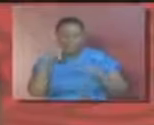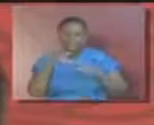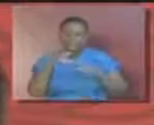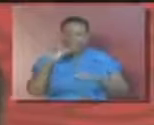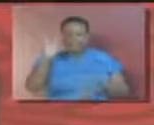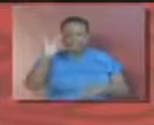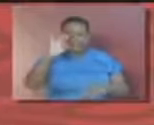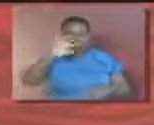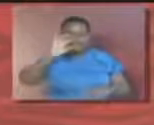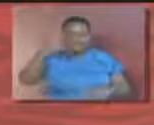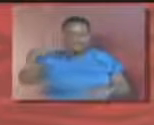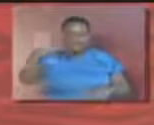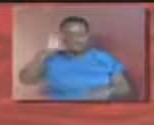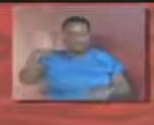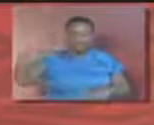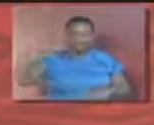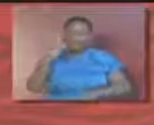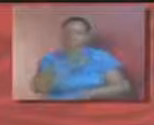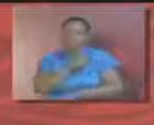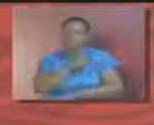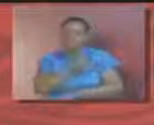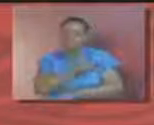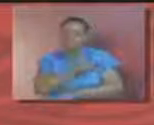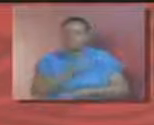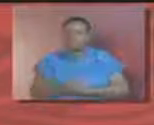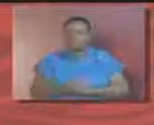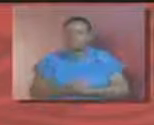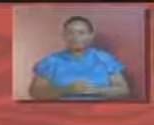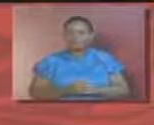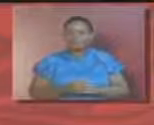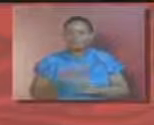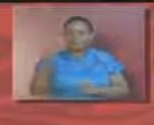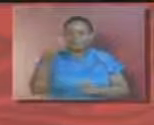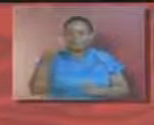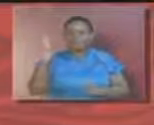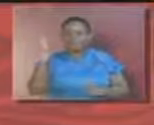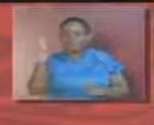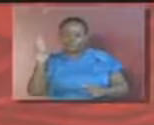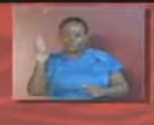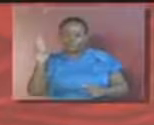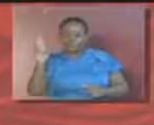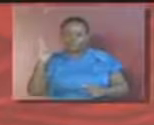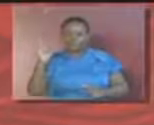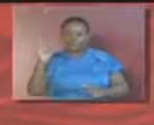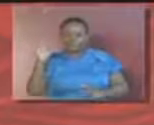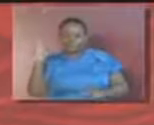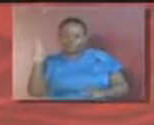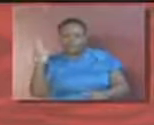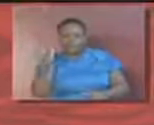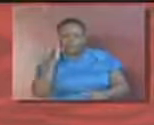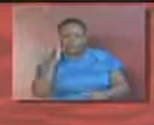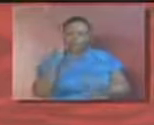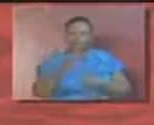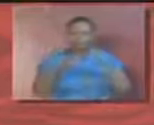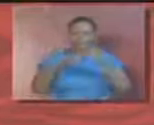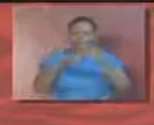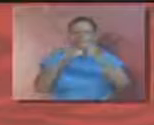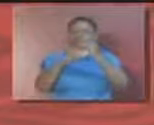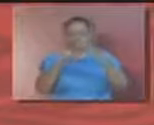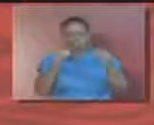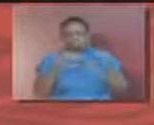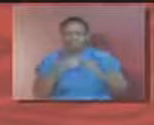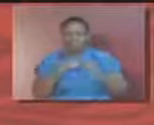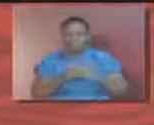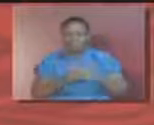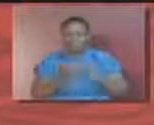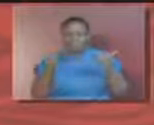representing the HDU beds, ward level beds, and ICU beds. We have, as of this morning, gone over 500 beds, given an